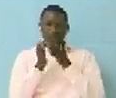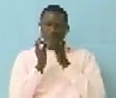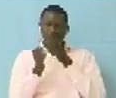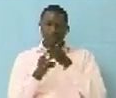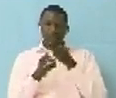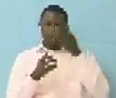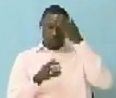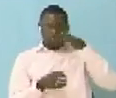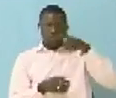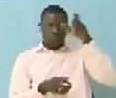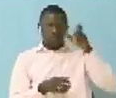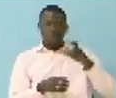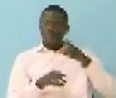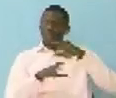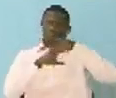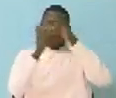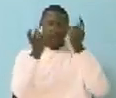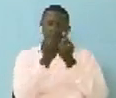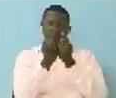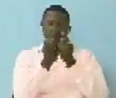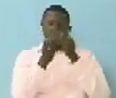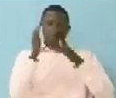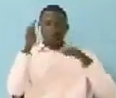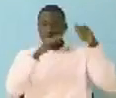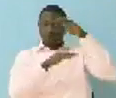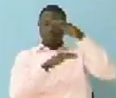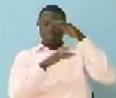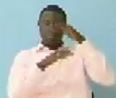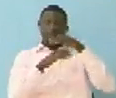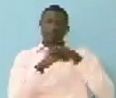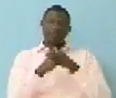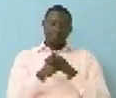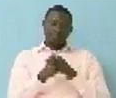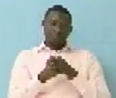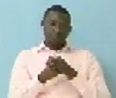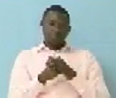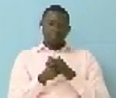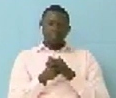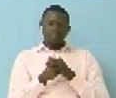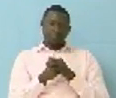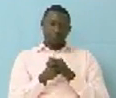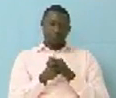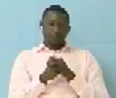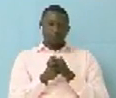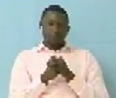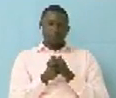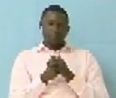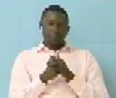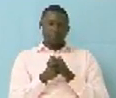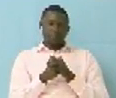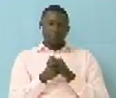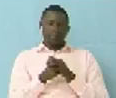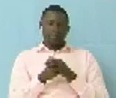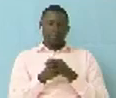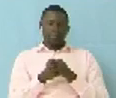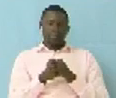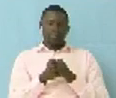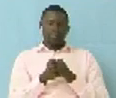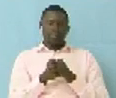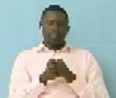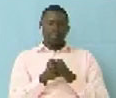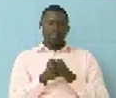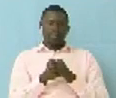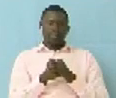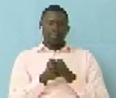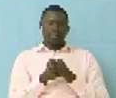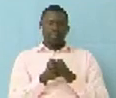that everything was above board. Anu ya fajango ku mimbe jabe ta atambita board ko la